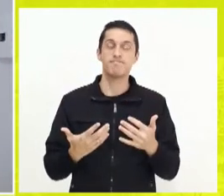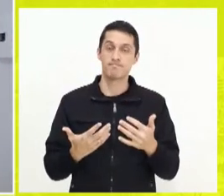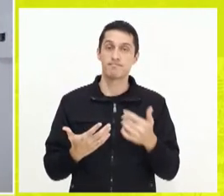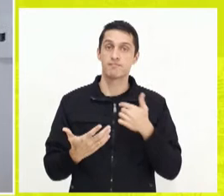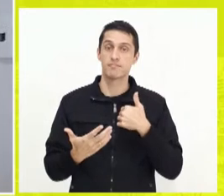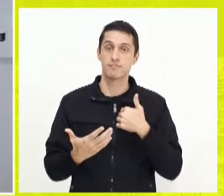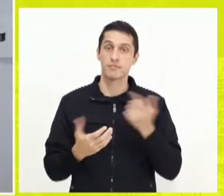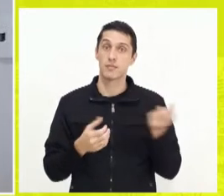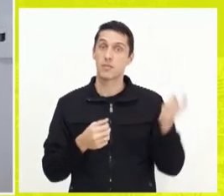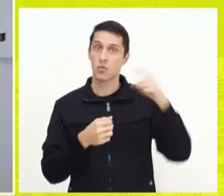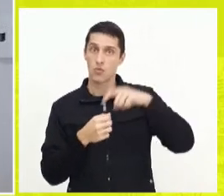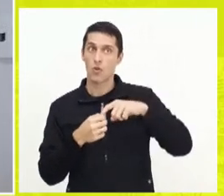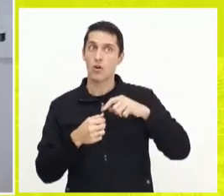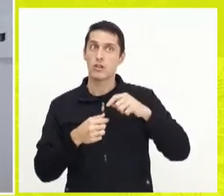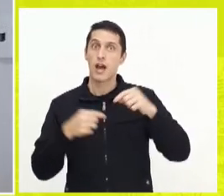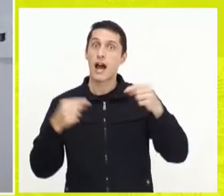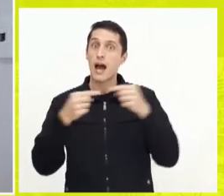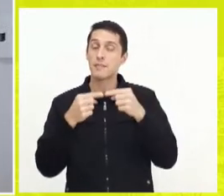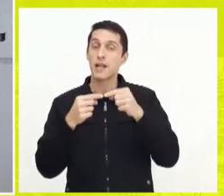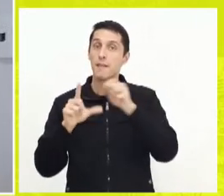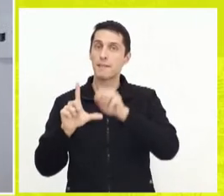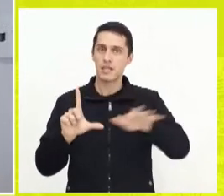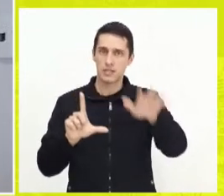about platforms